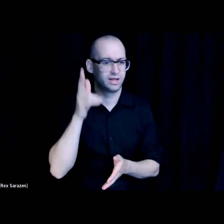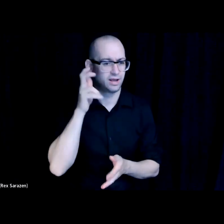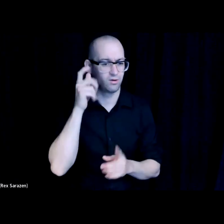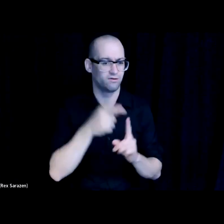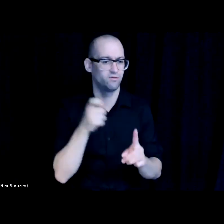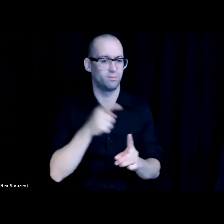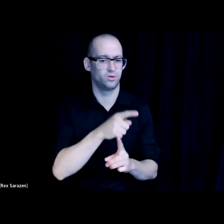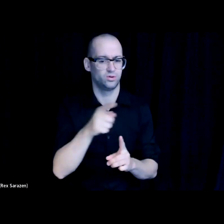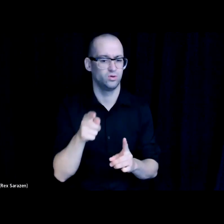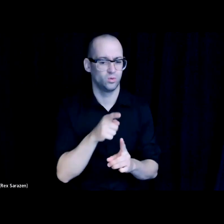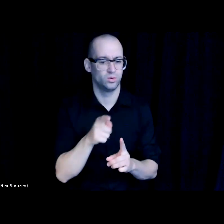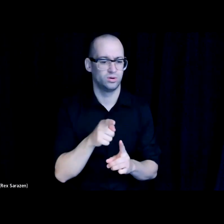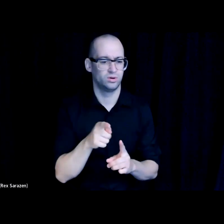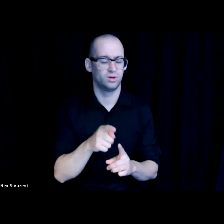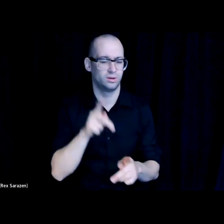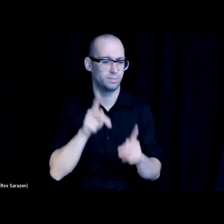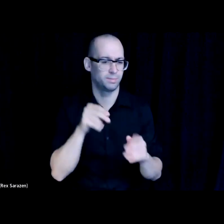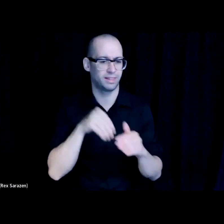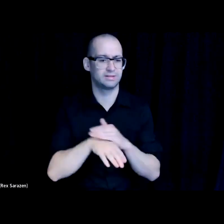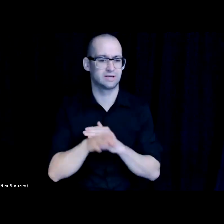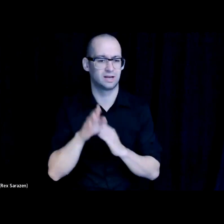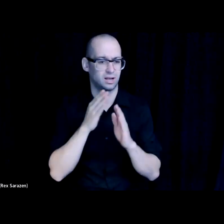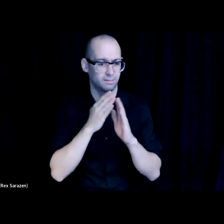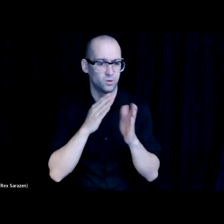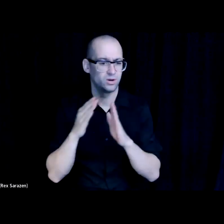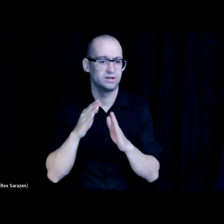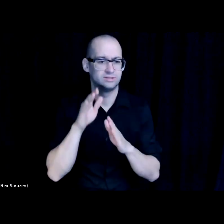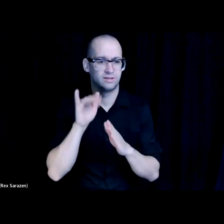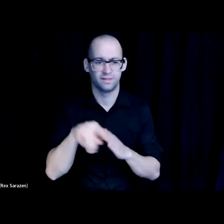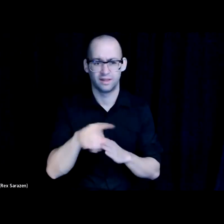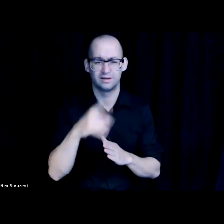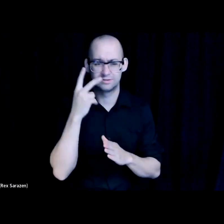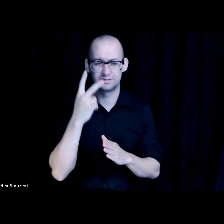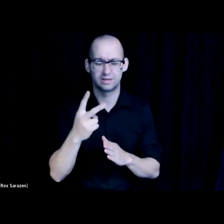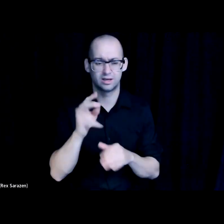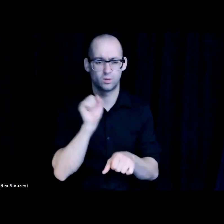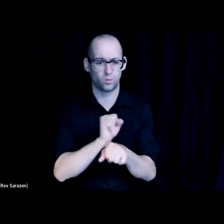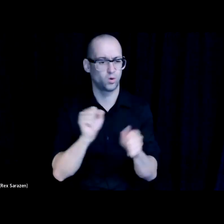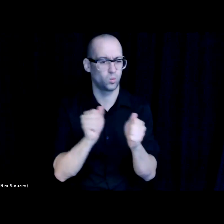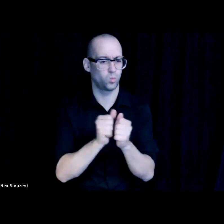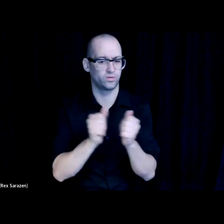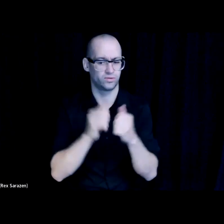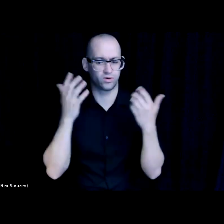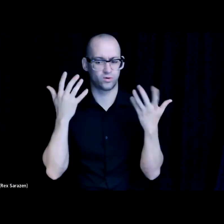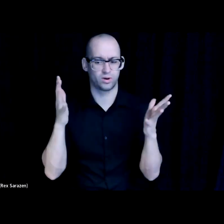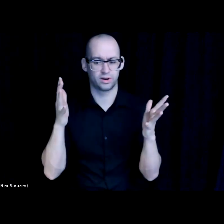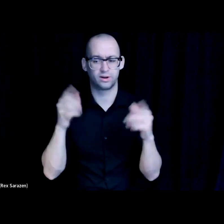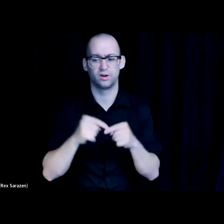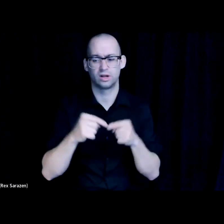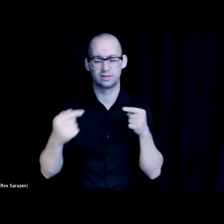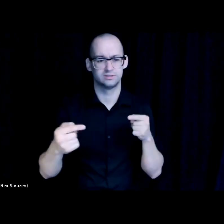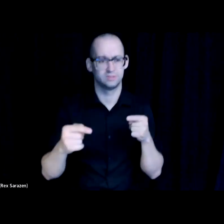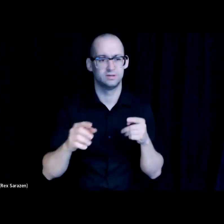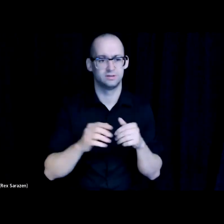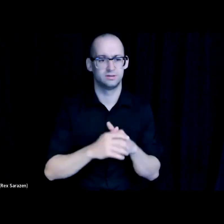you, who they are, and folks in their communities who they've seen and worked with already versus, just a blast from the